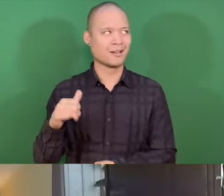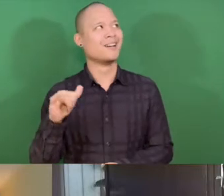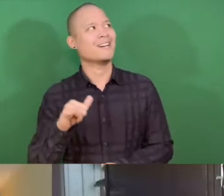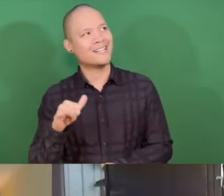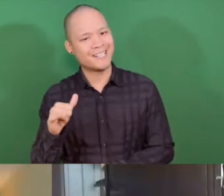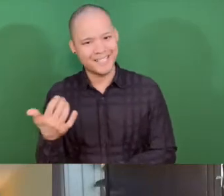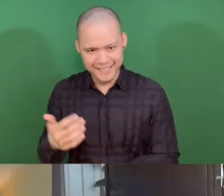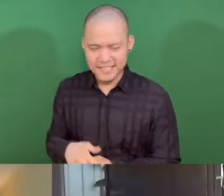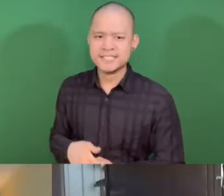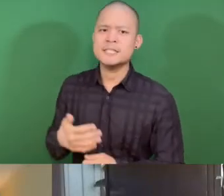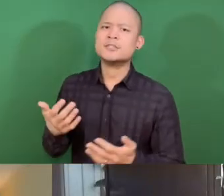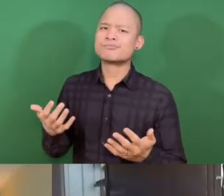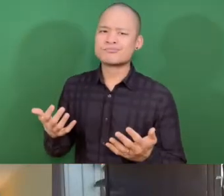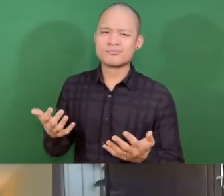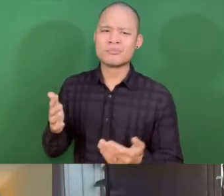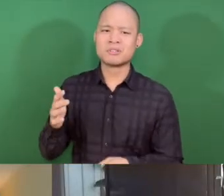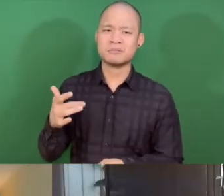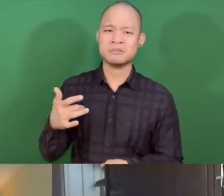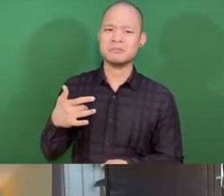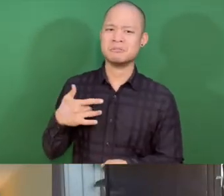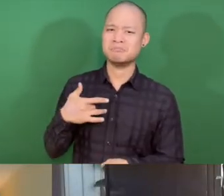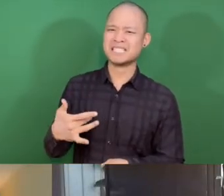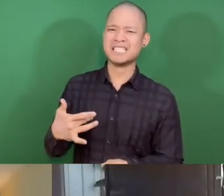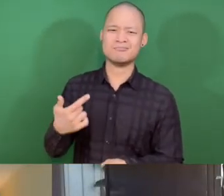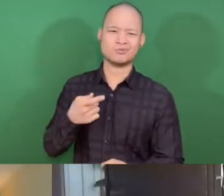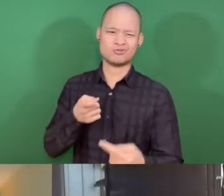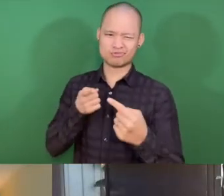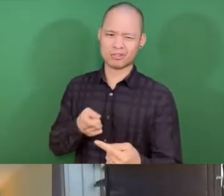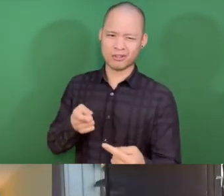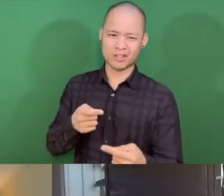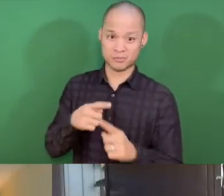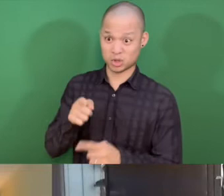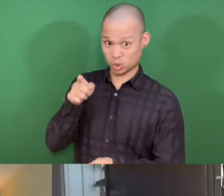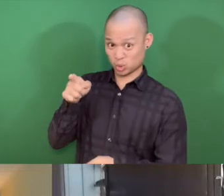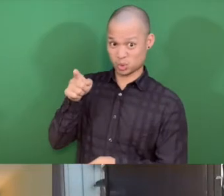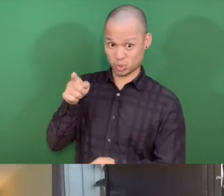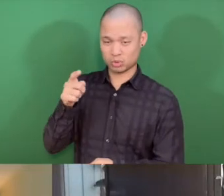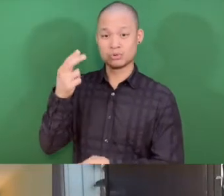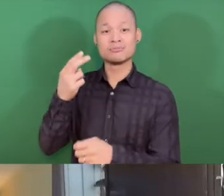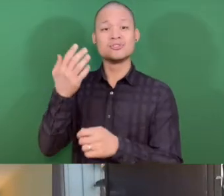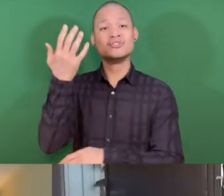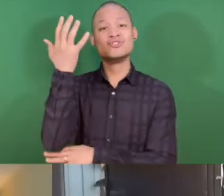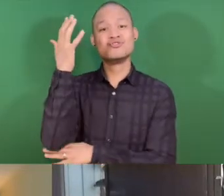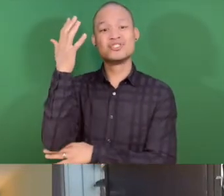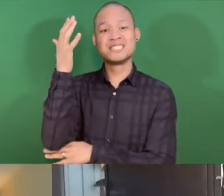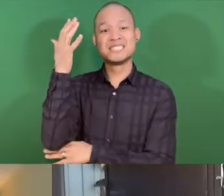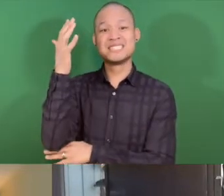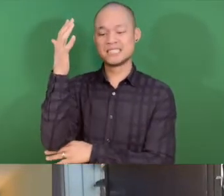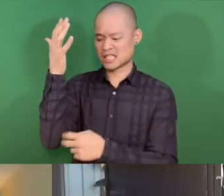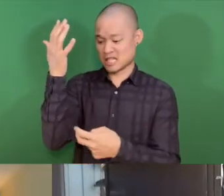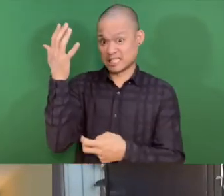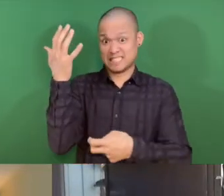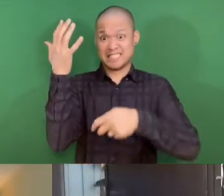difficult. Struggle is something we often do, but you used a tree to lead the